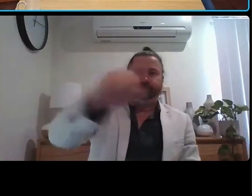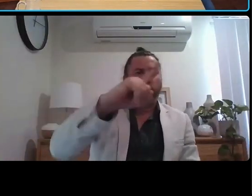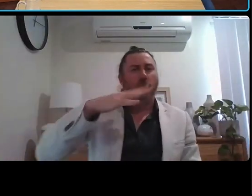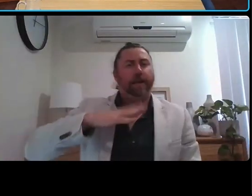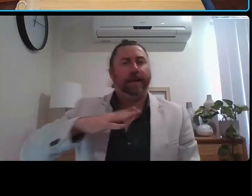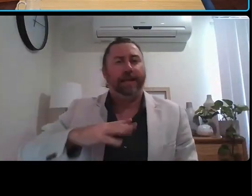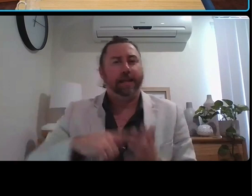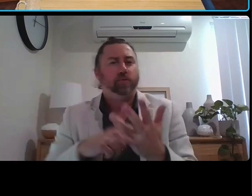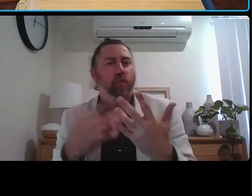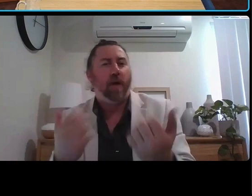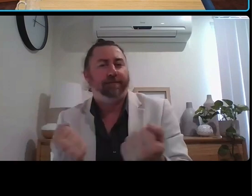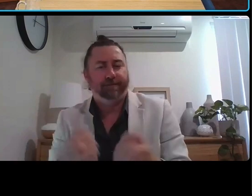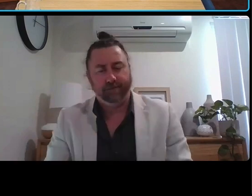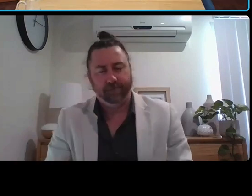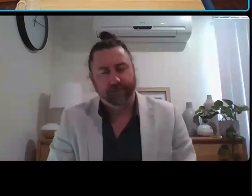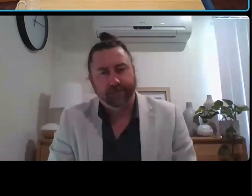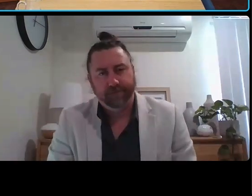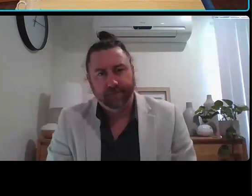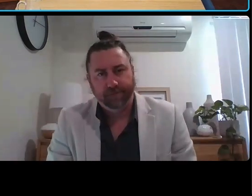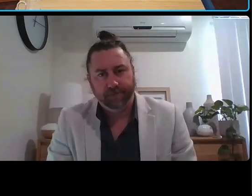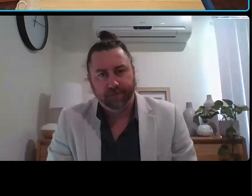population.